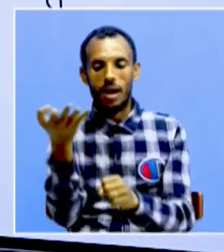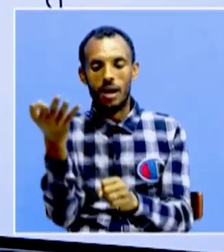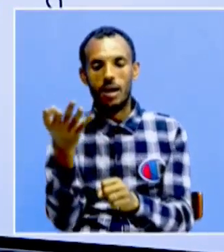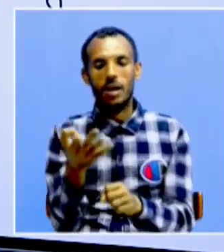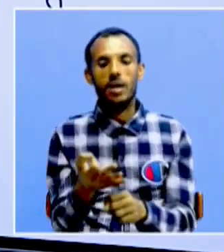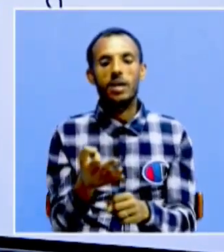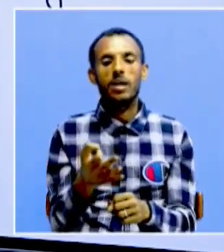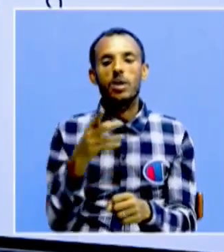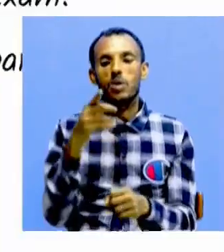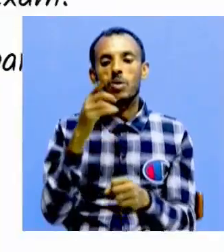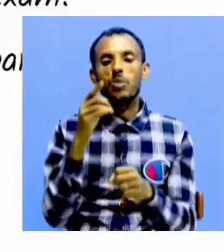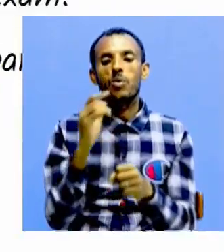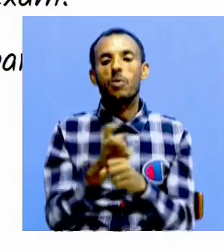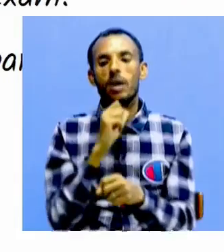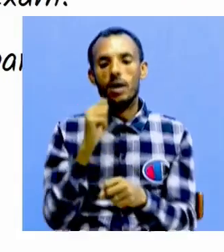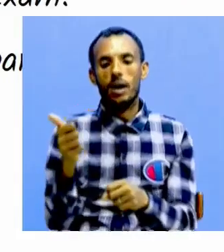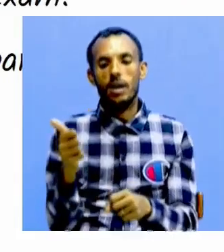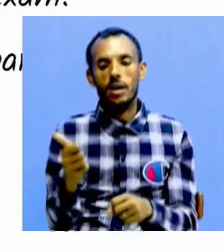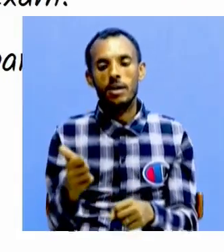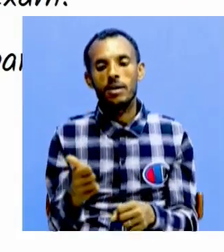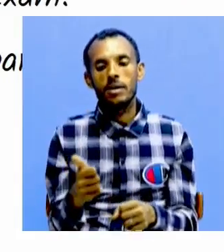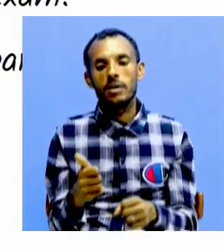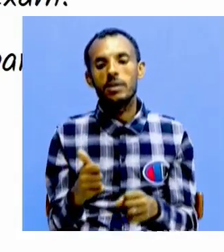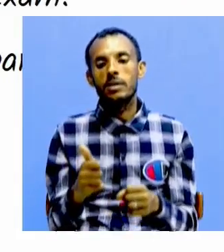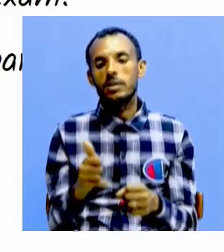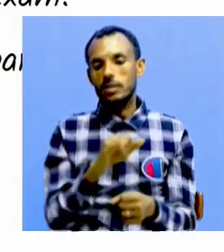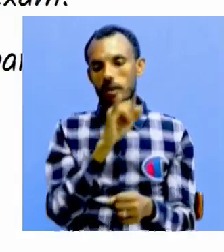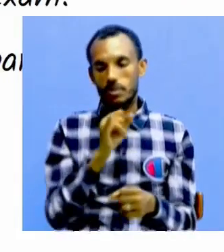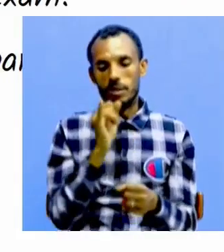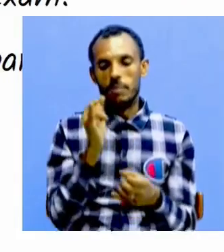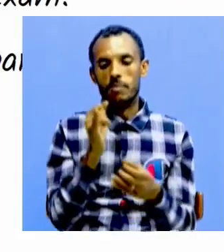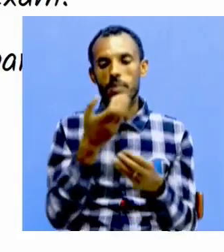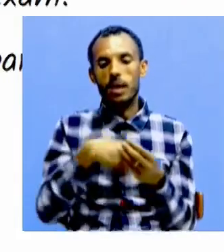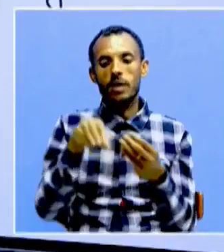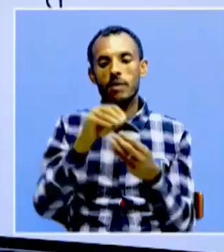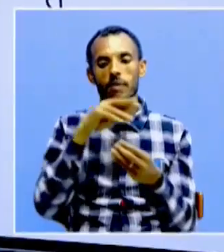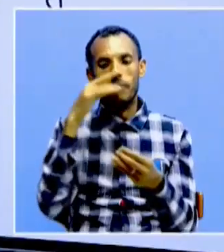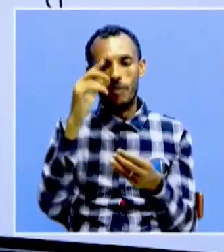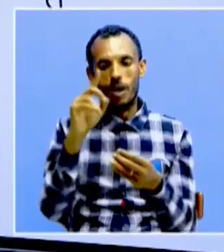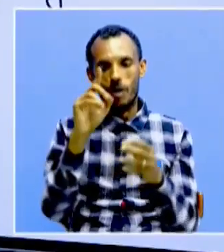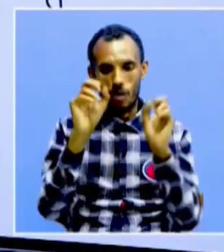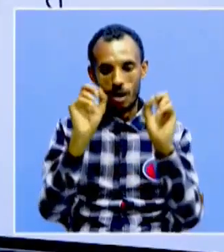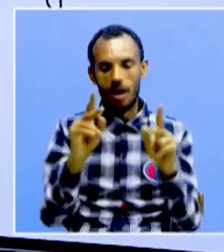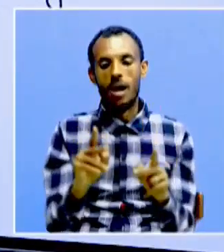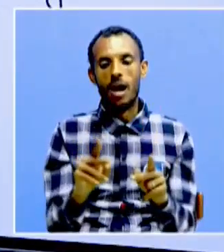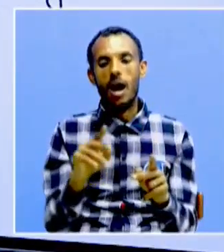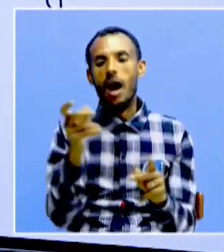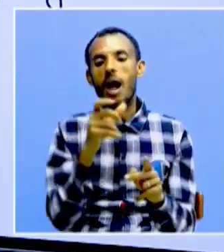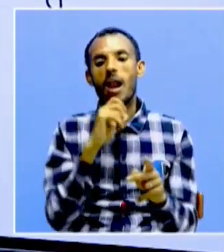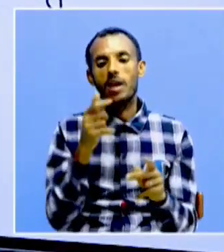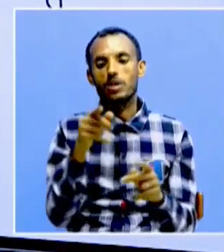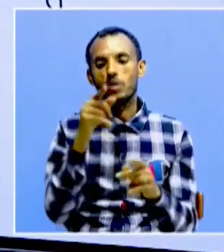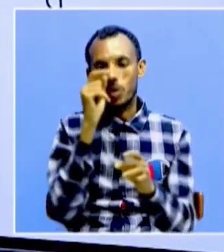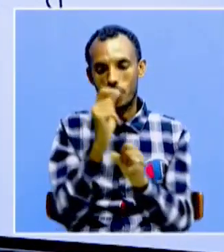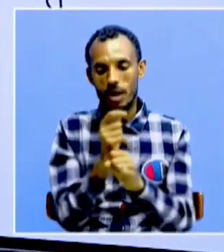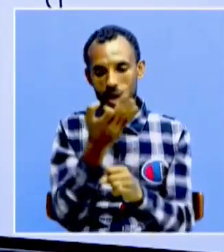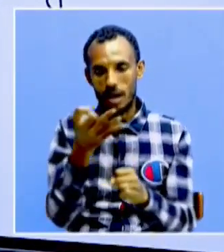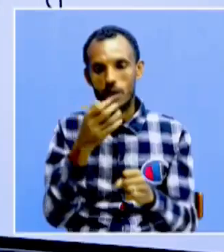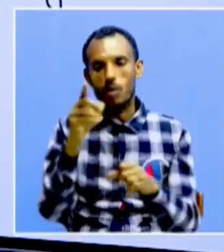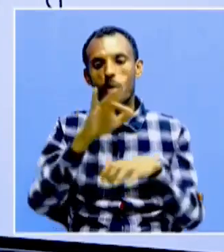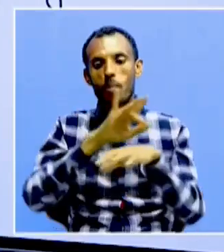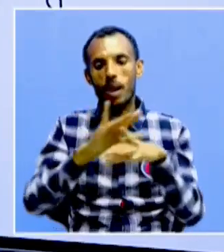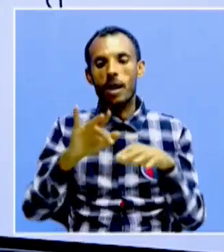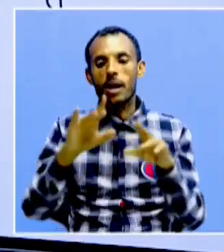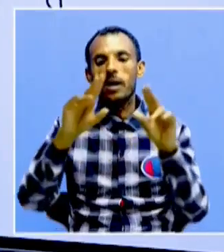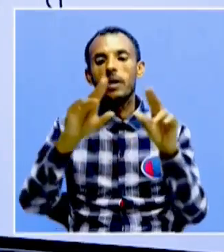you work hard. Subject plus verb 1. Okay, unless you work hard, you blank not